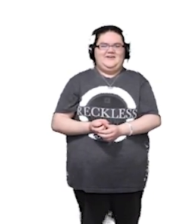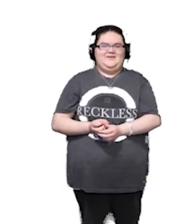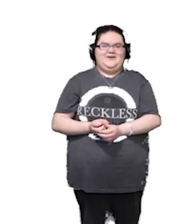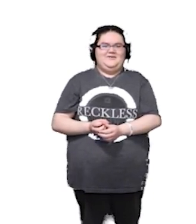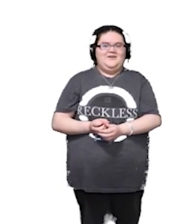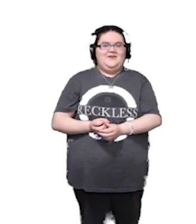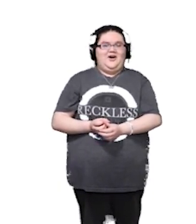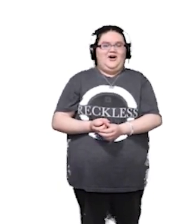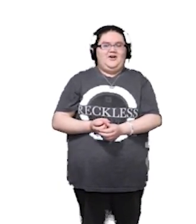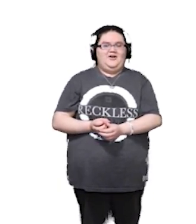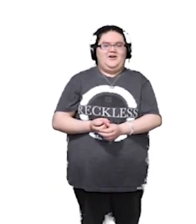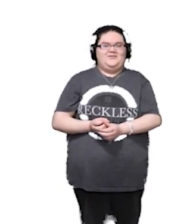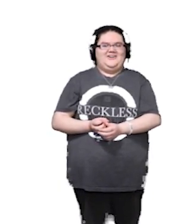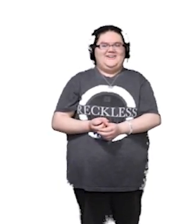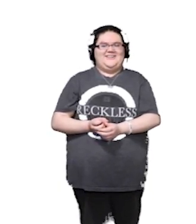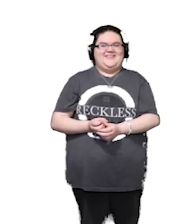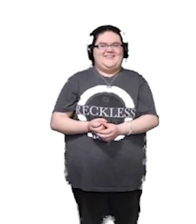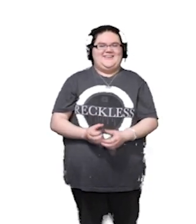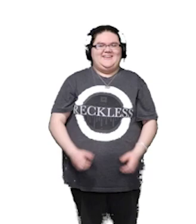He's good. Oh.